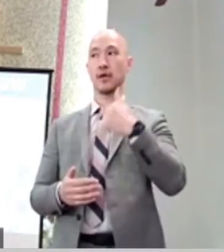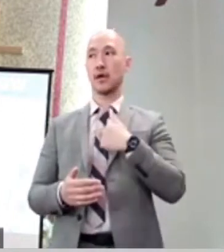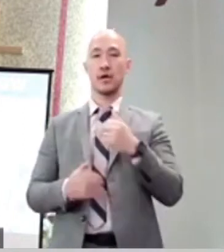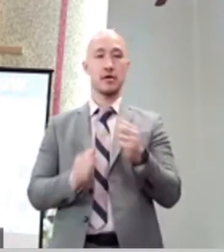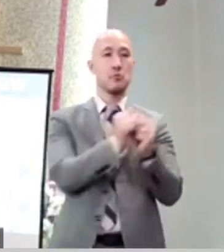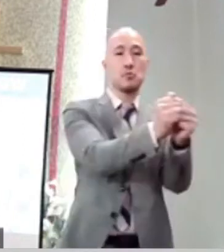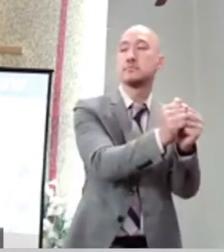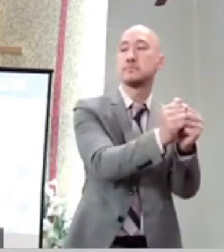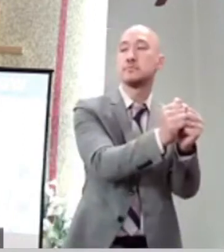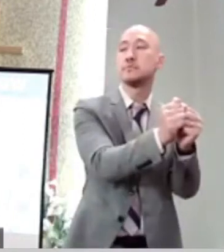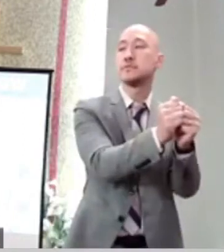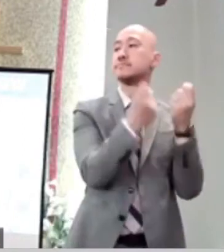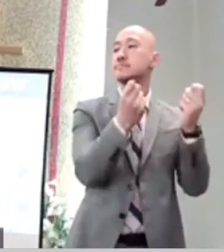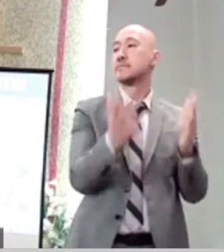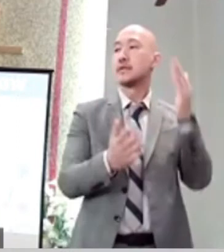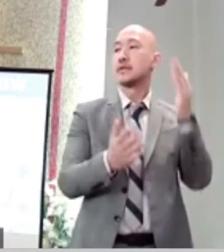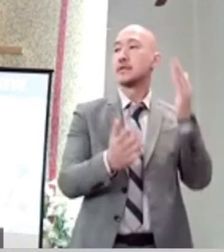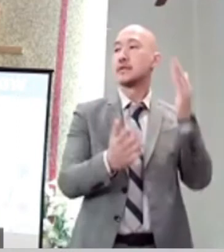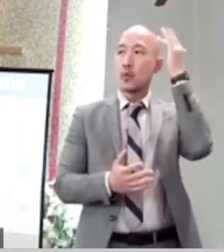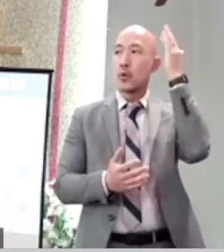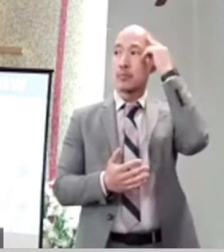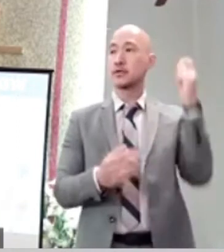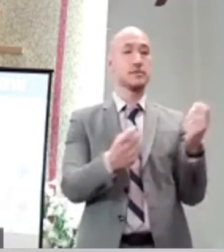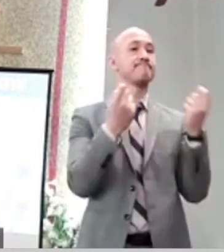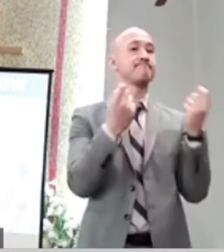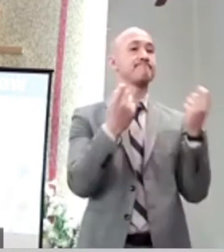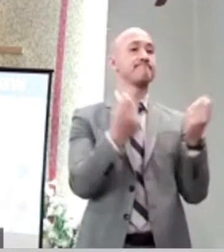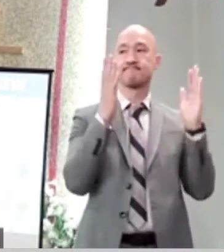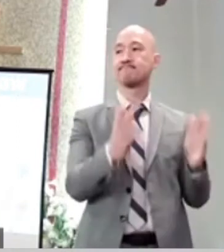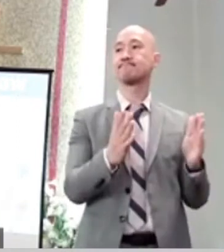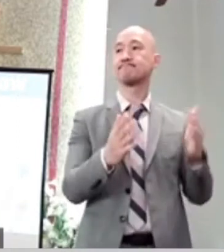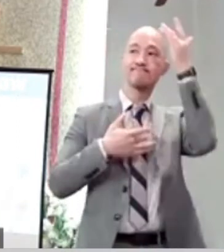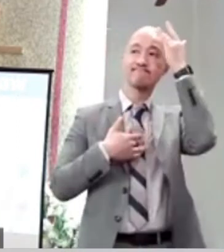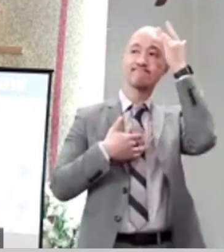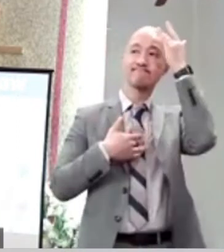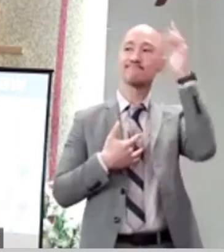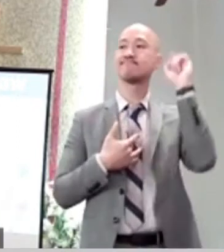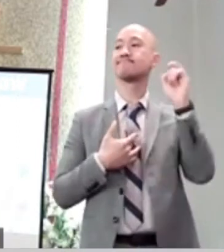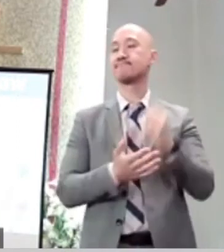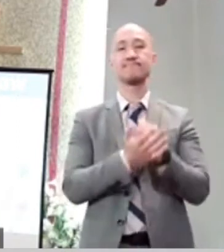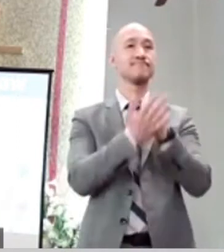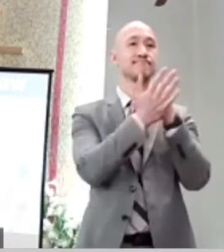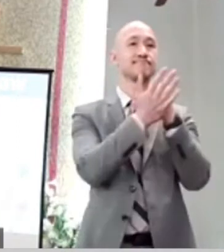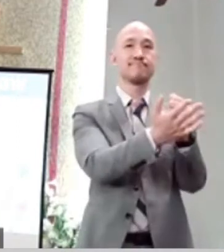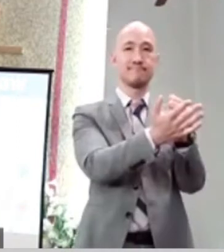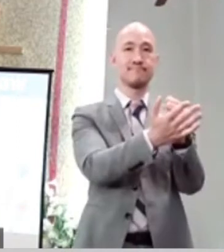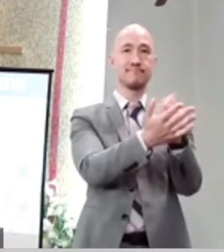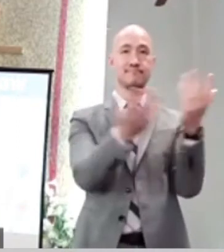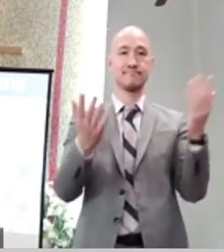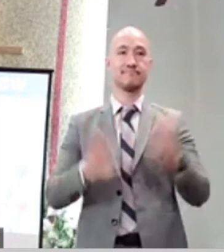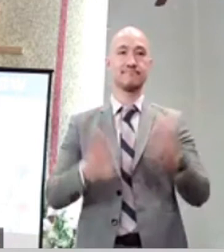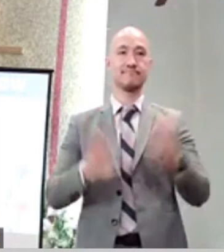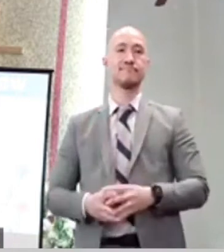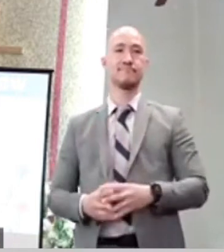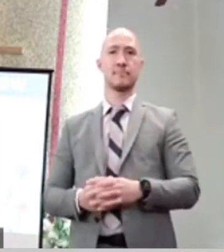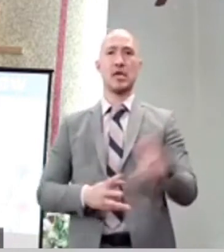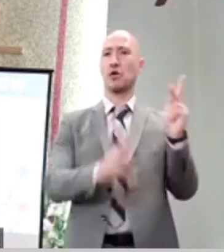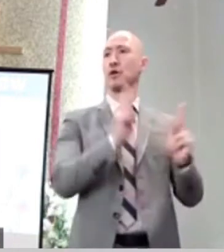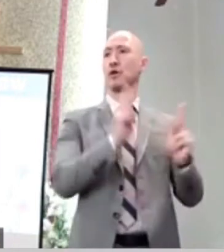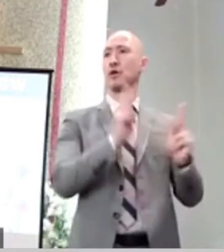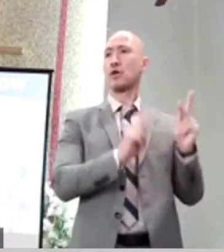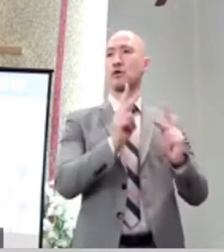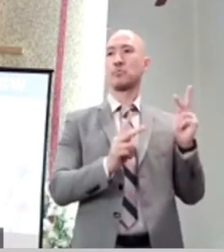sacred perspective. He's not interested in those who think they are right. He can't really help those